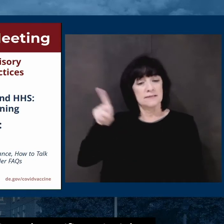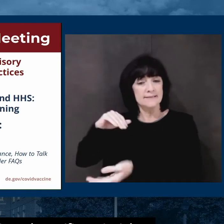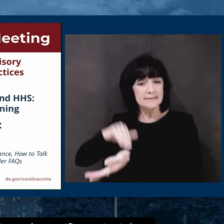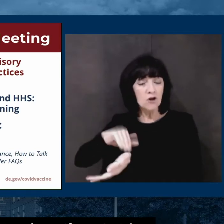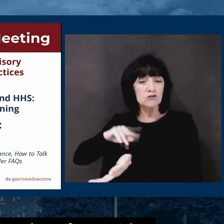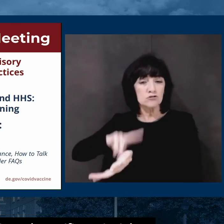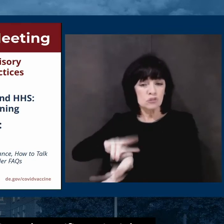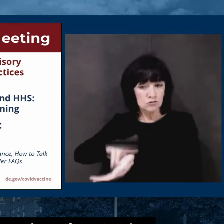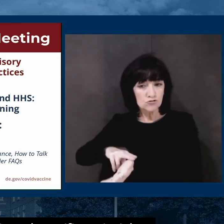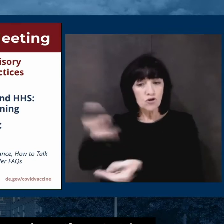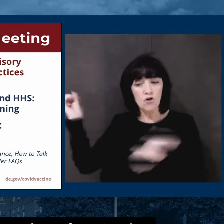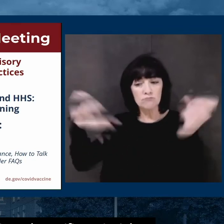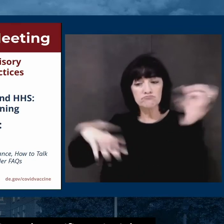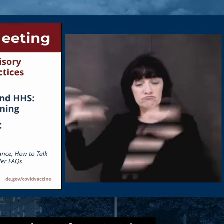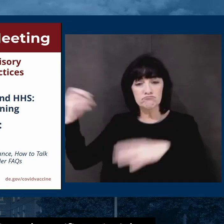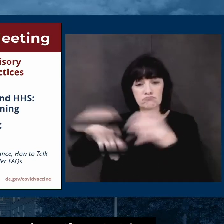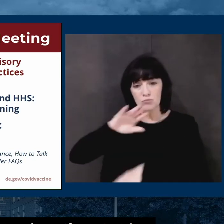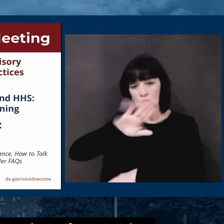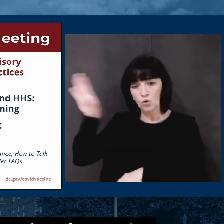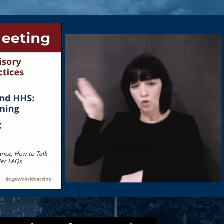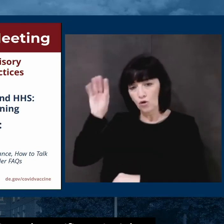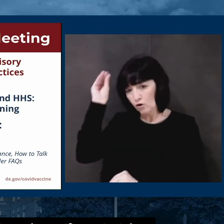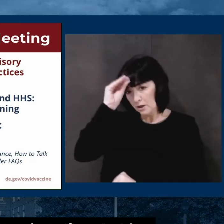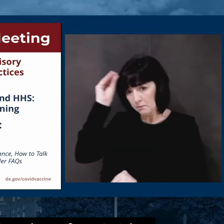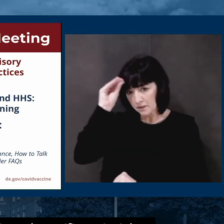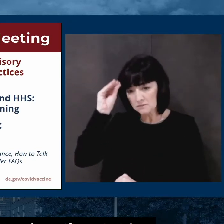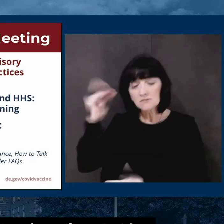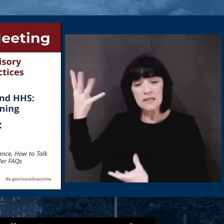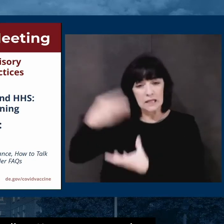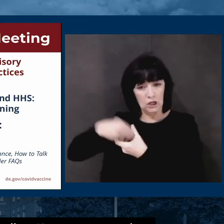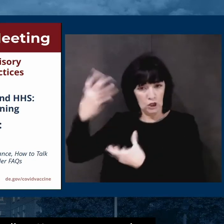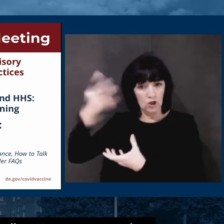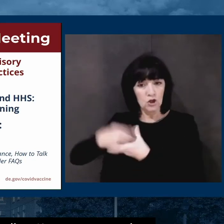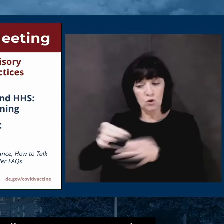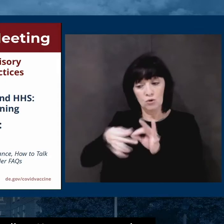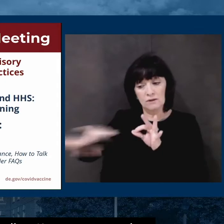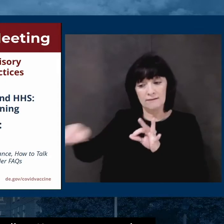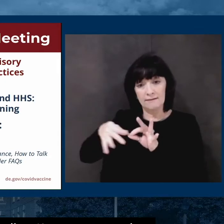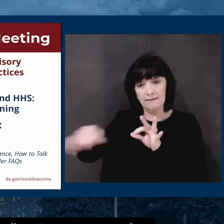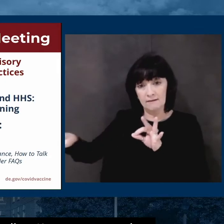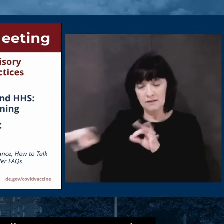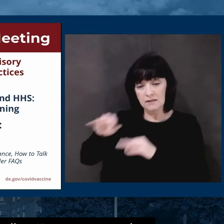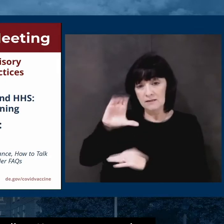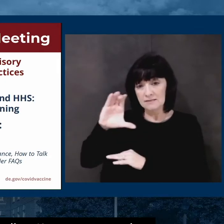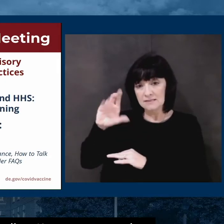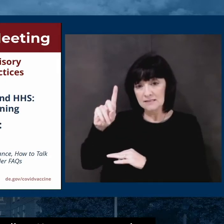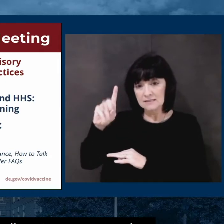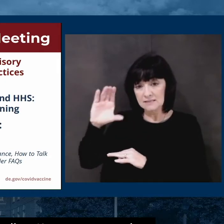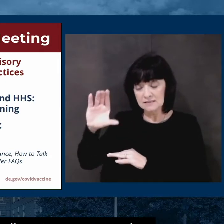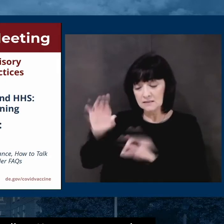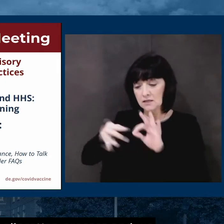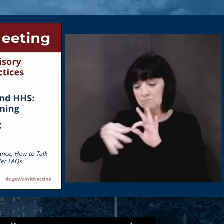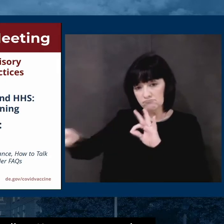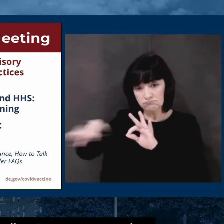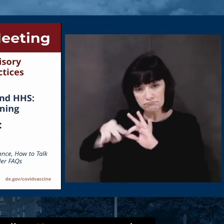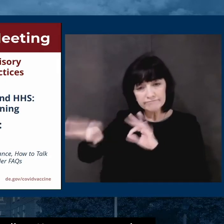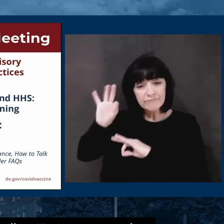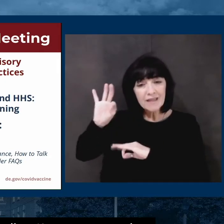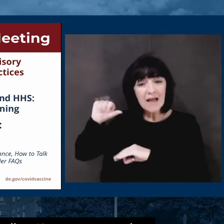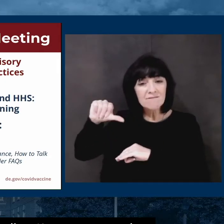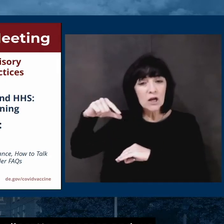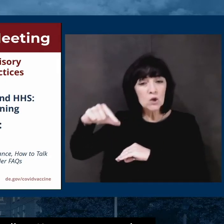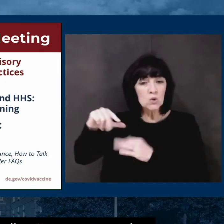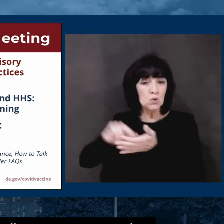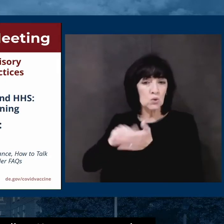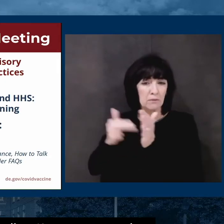allocation process. We also included many links, including links to CDC, as well as provider FAQs, as well as documents on